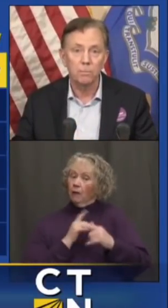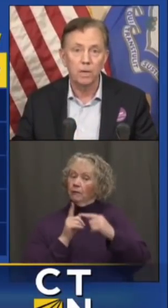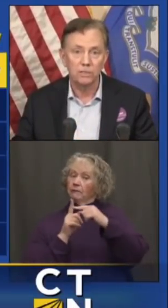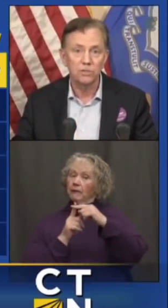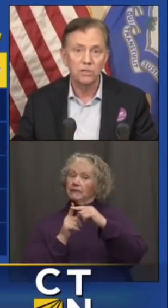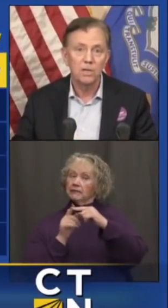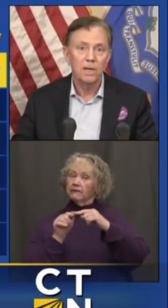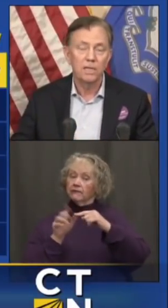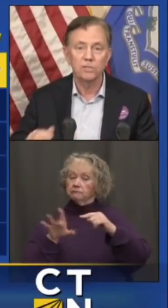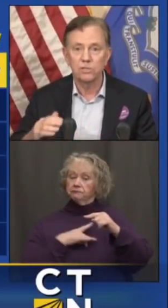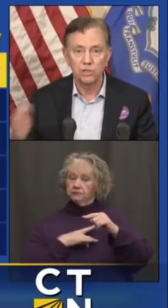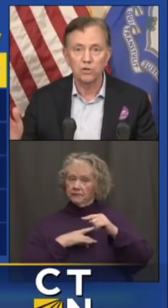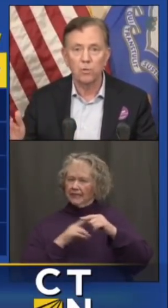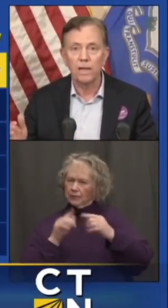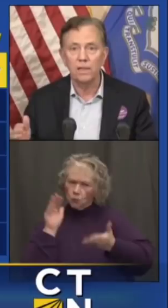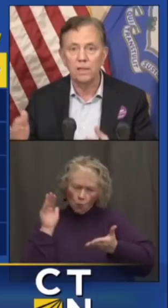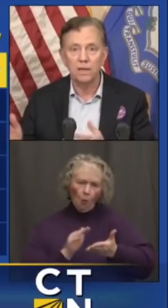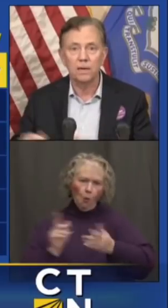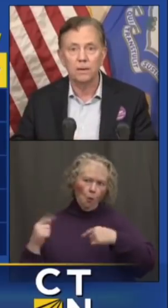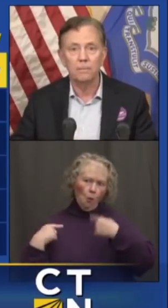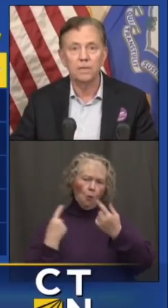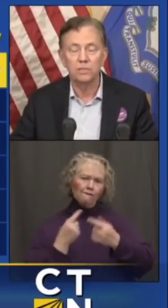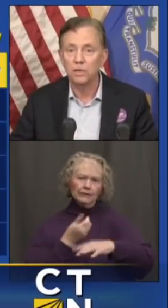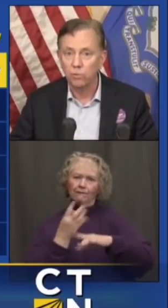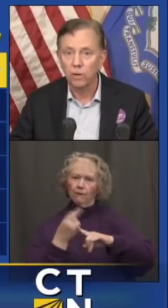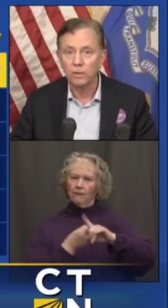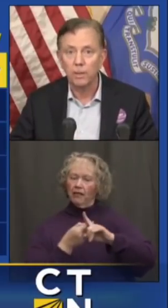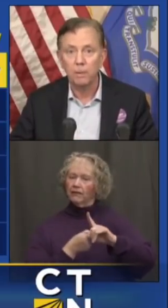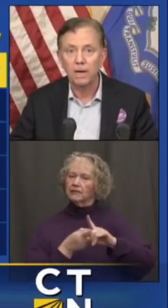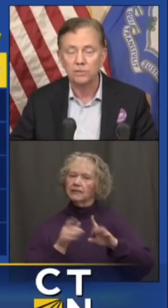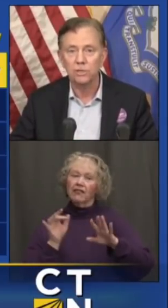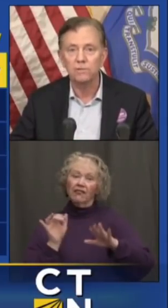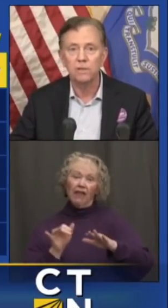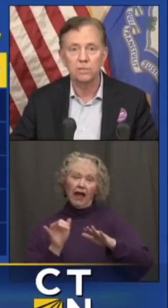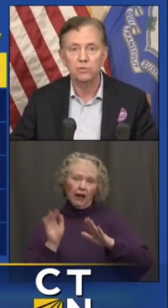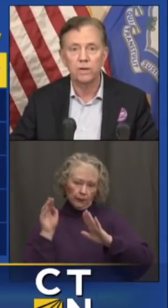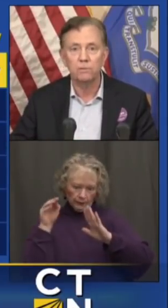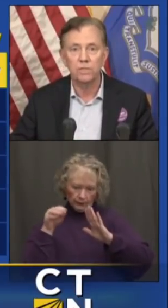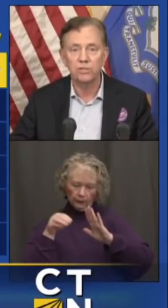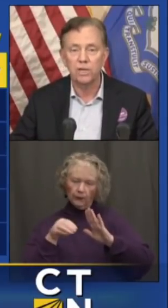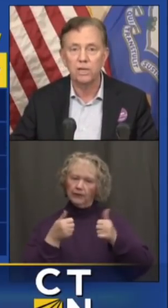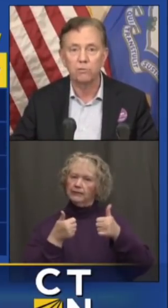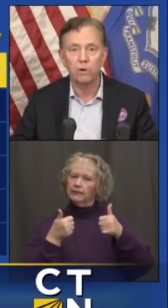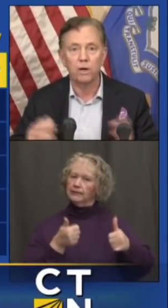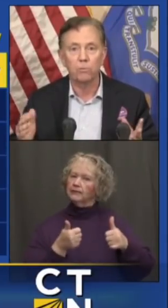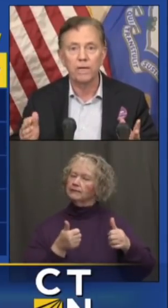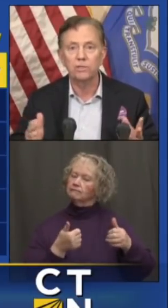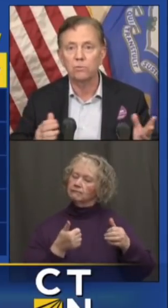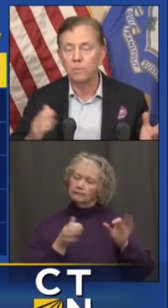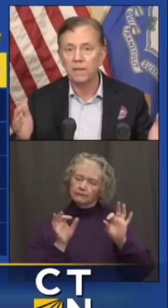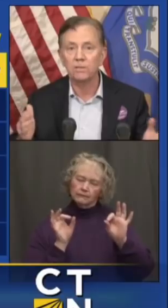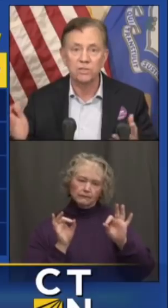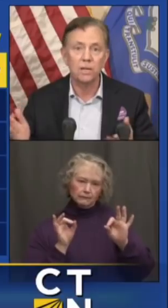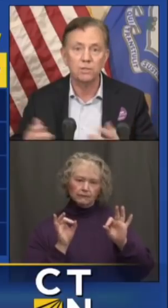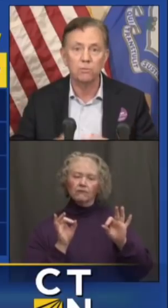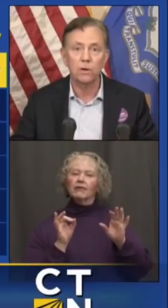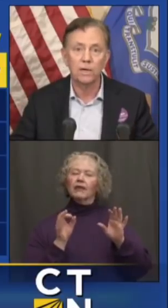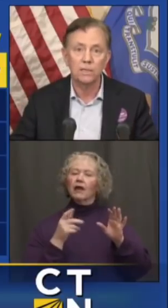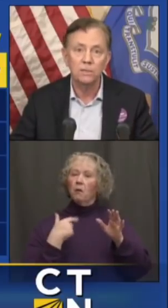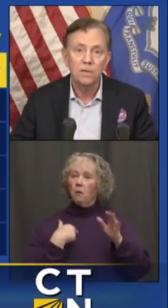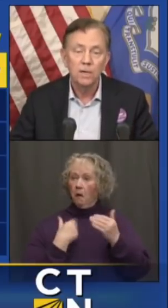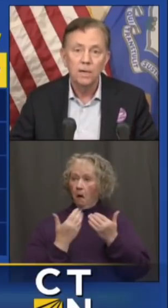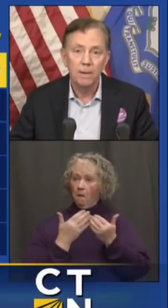rates in months. And this is a trend that is incredibly positive. It's a trend we see throughout our region. We're about the same as